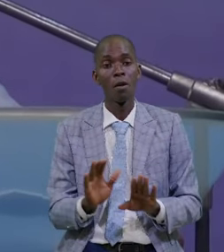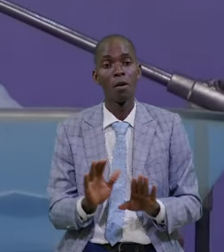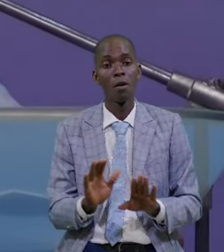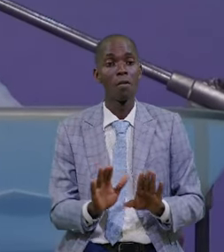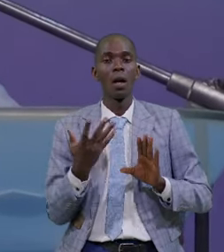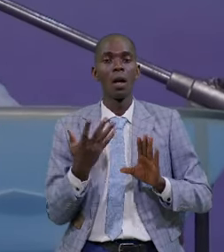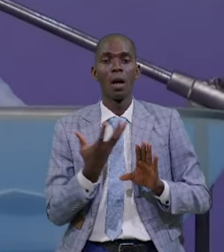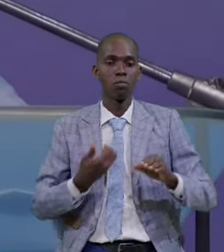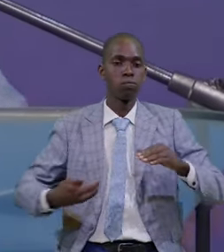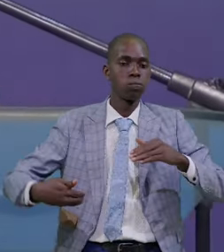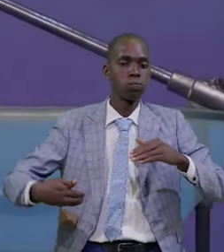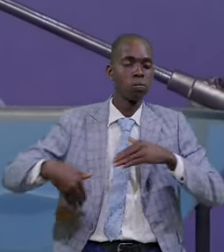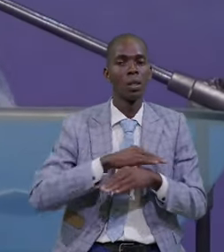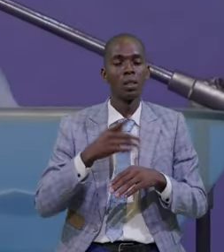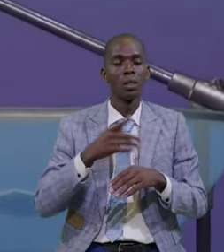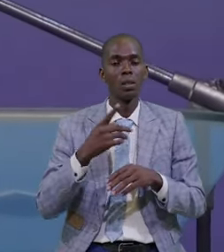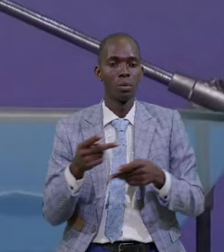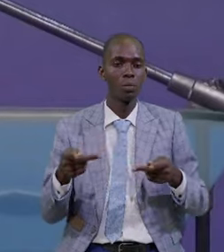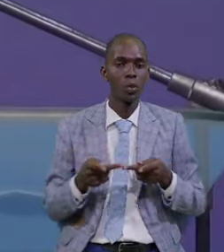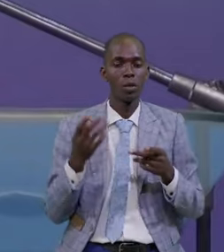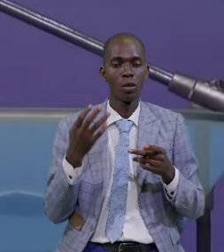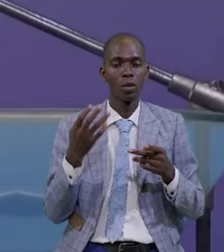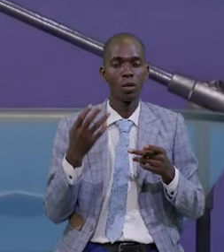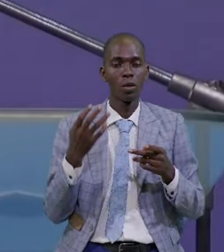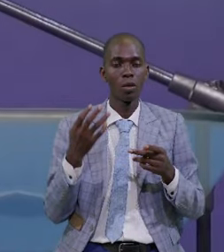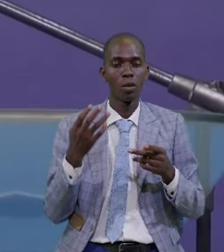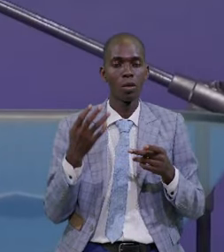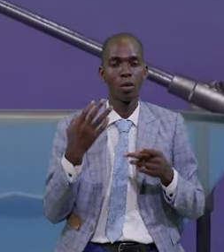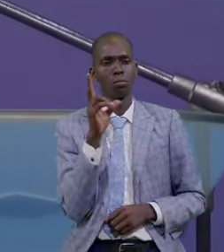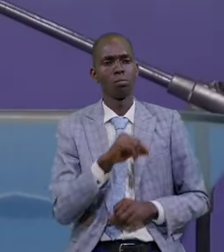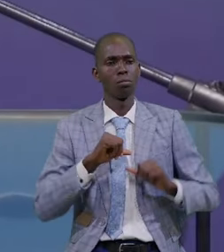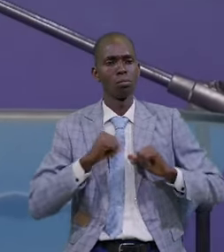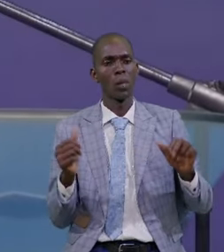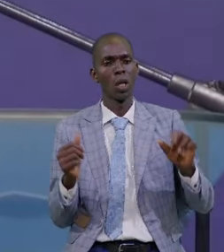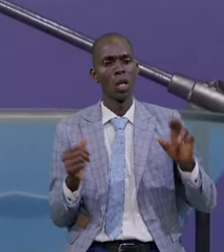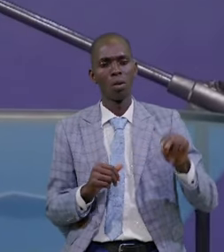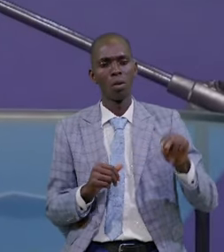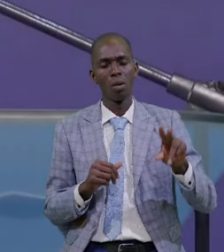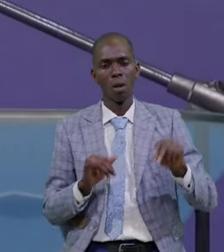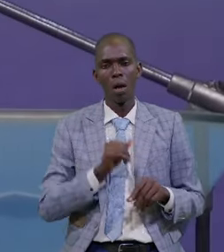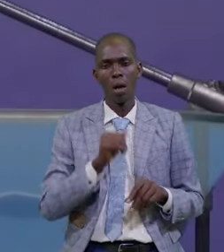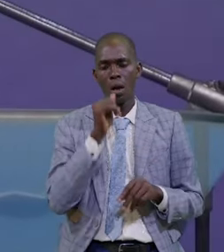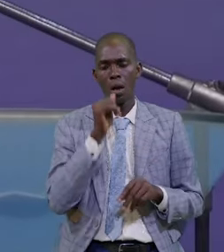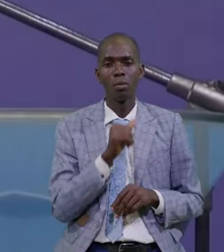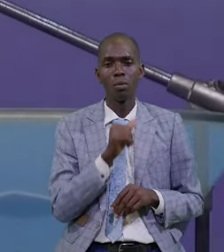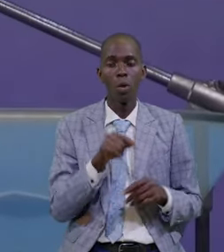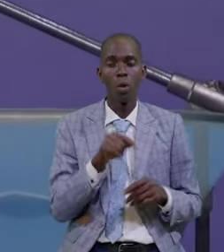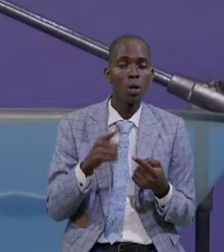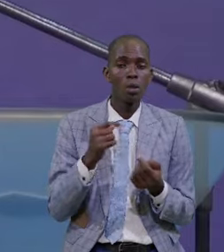the place of power. And he said, no, I'm not. When the Holy Ghost comes,